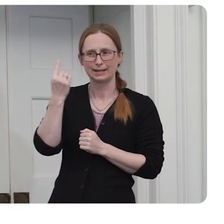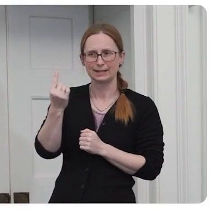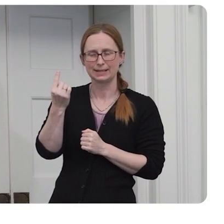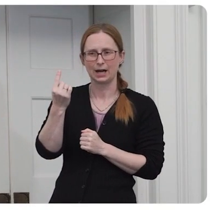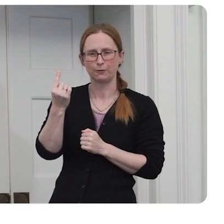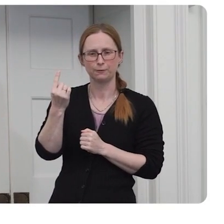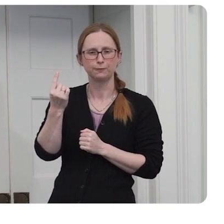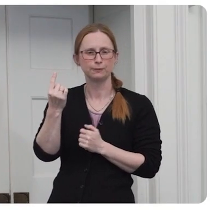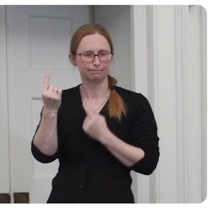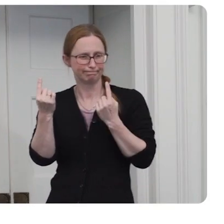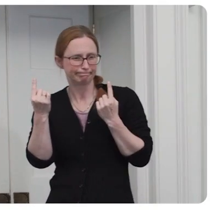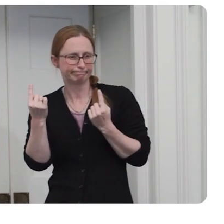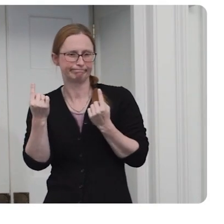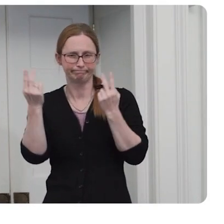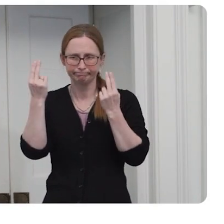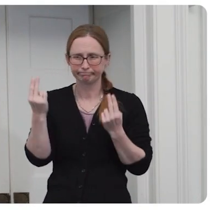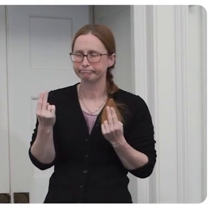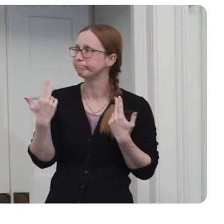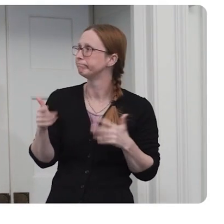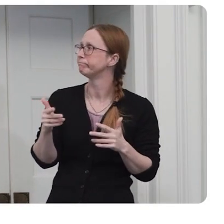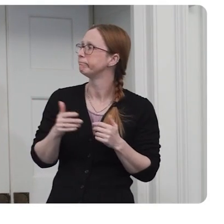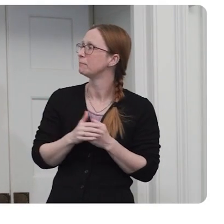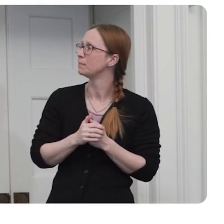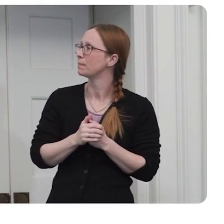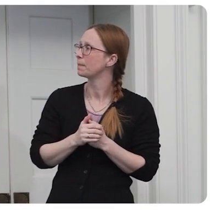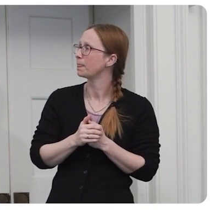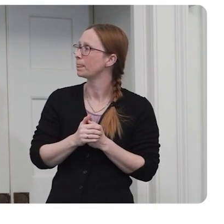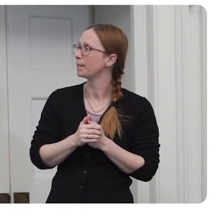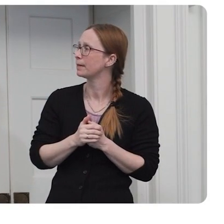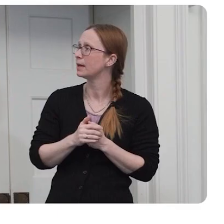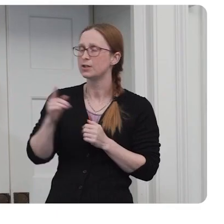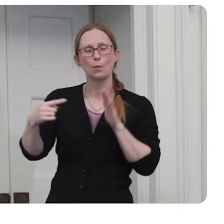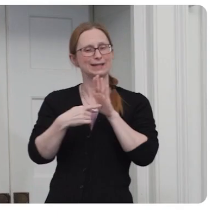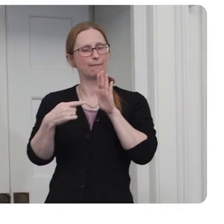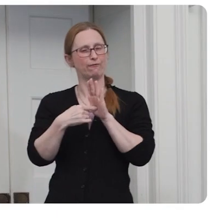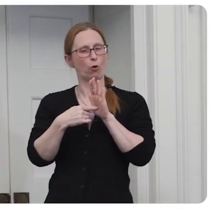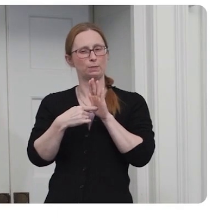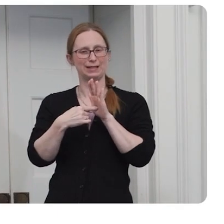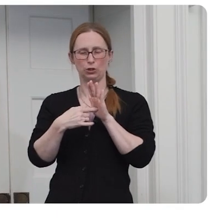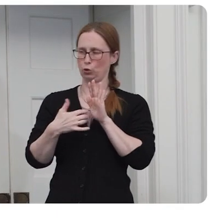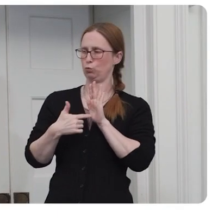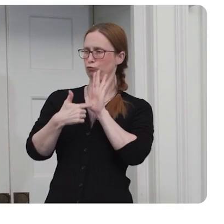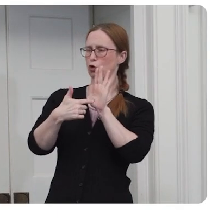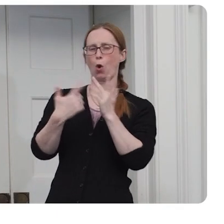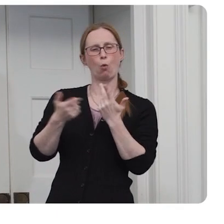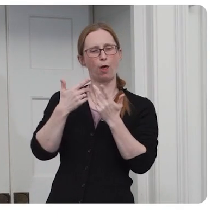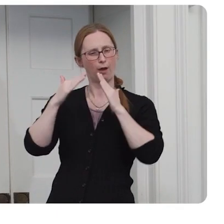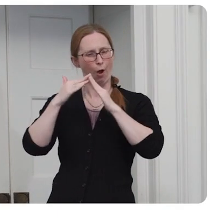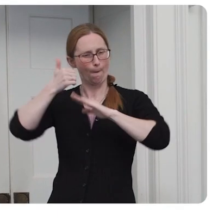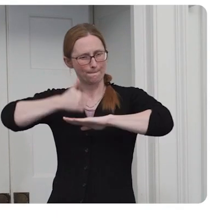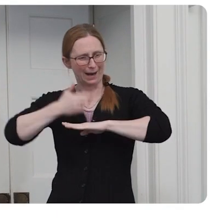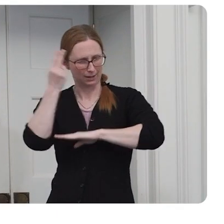Because she wrote a poem, I wrote a poem, I do. And So it's important to see representation from